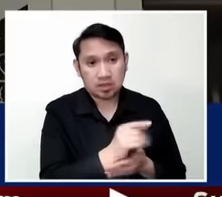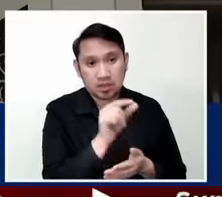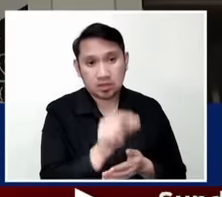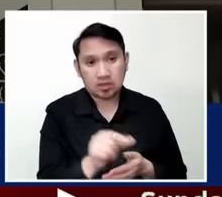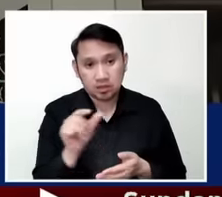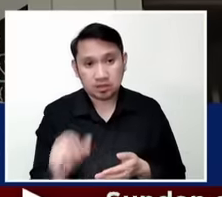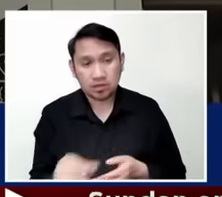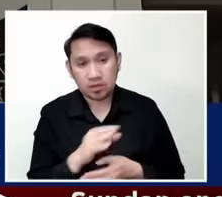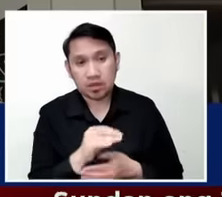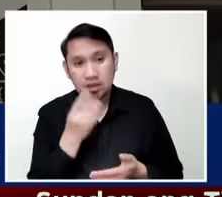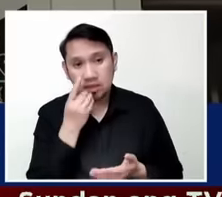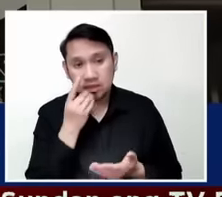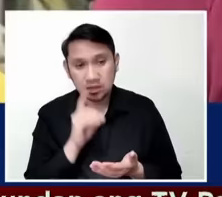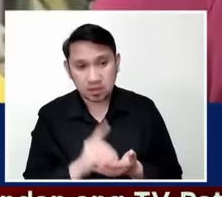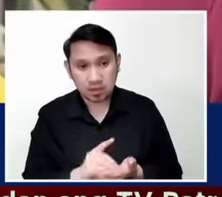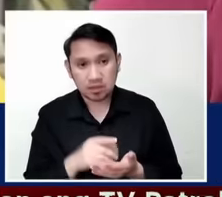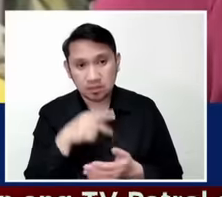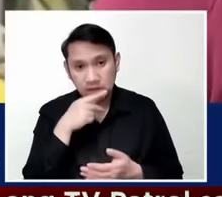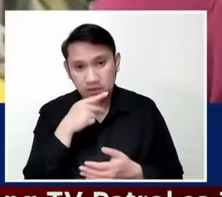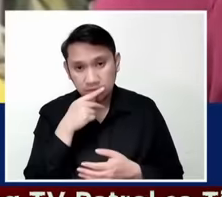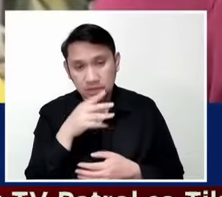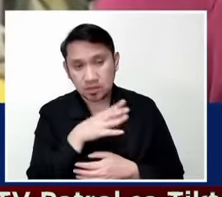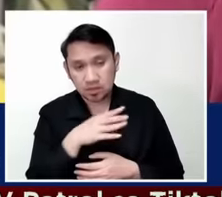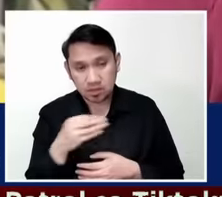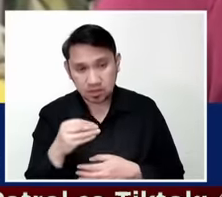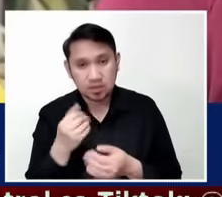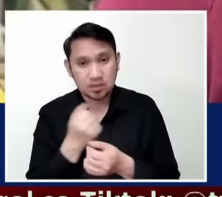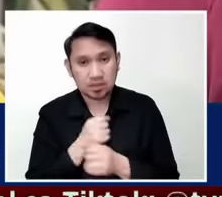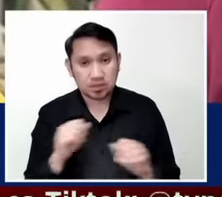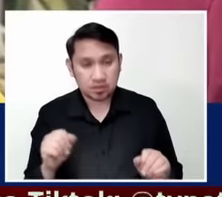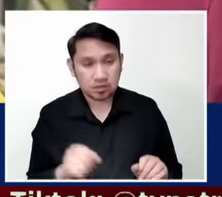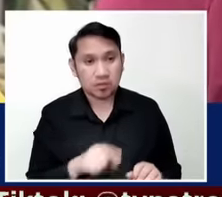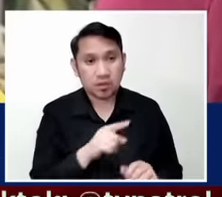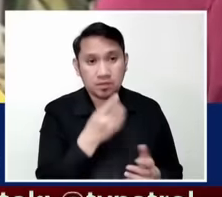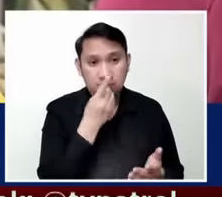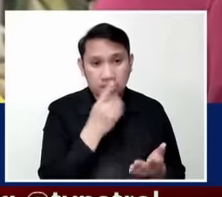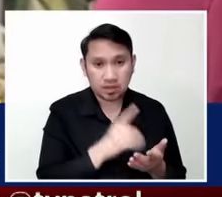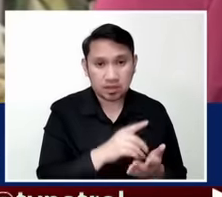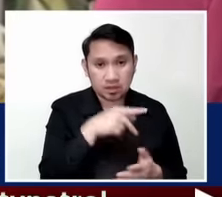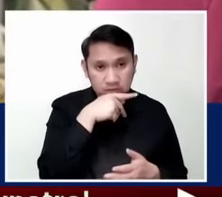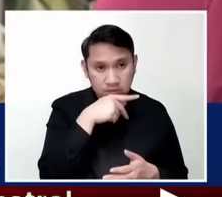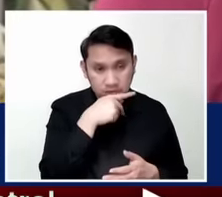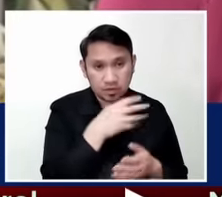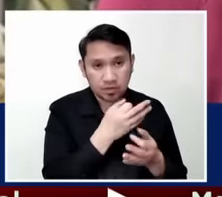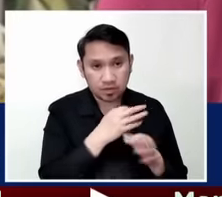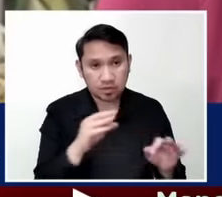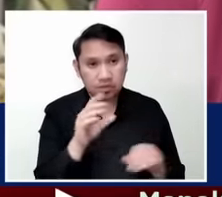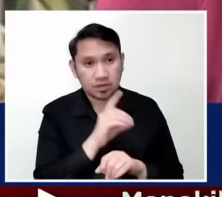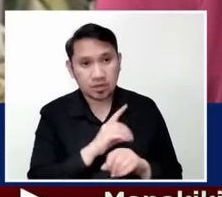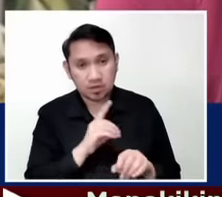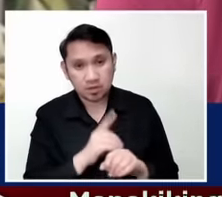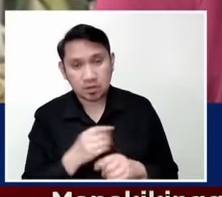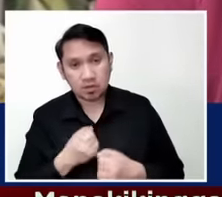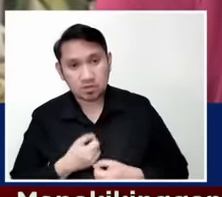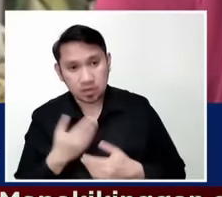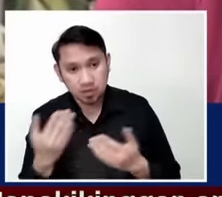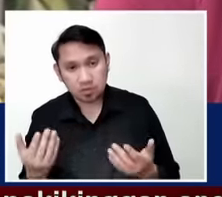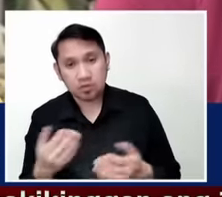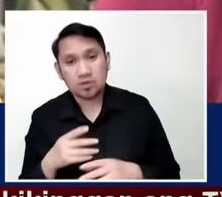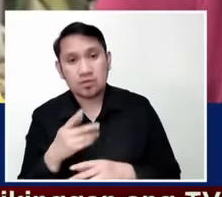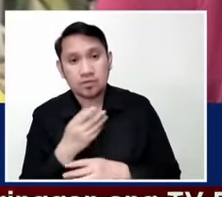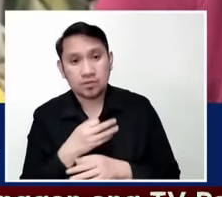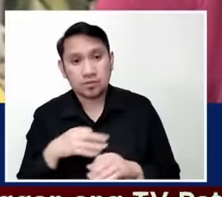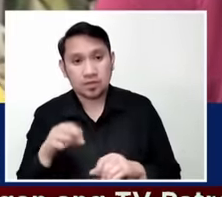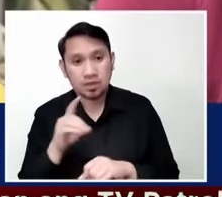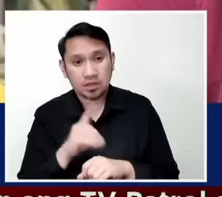at karapatan sa seguridad. On the one hand, you have data privacy, free speech, freedom of expression, freedom of the press. And on the other